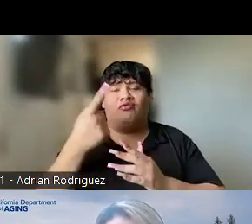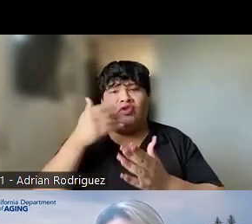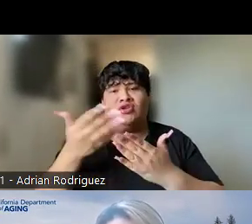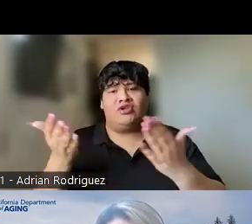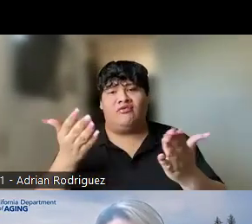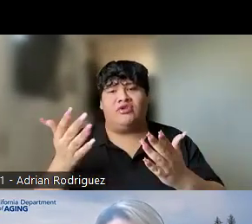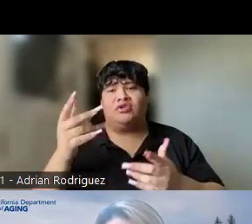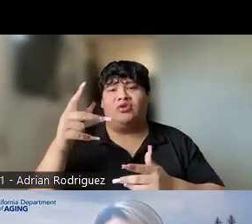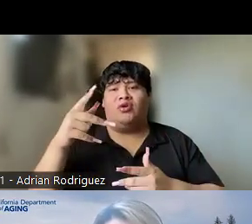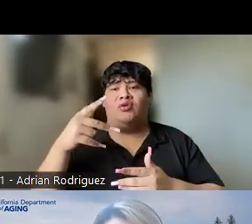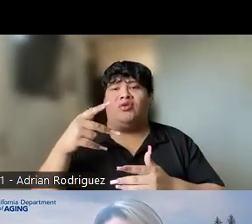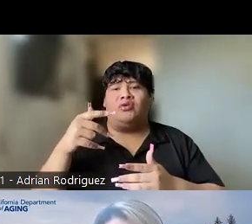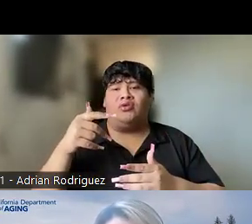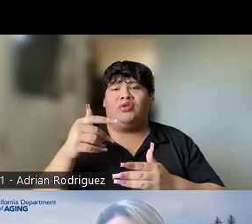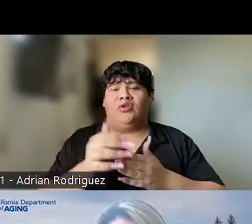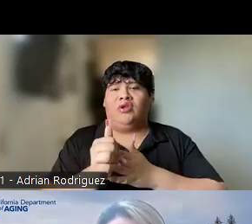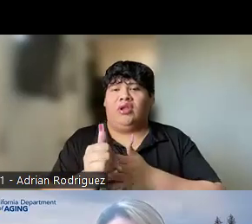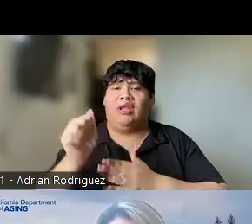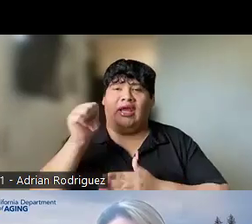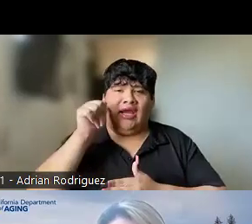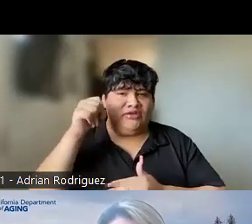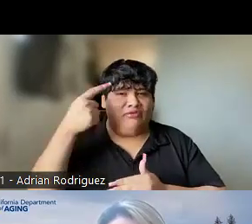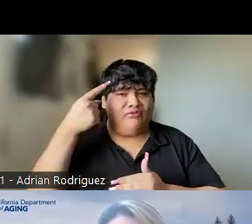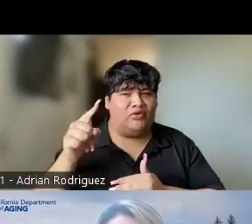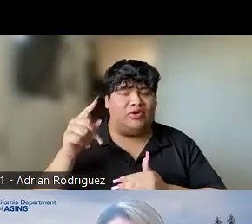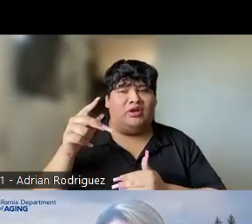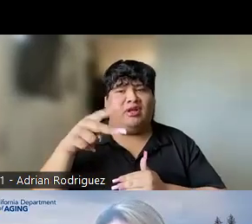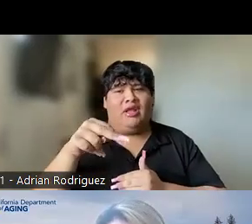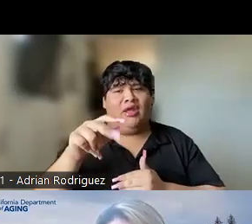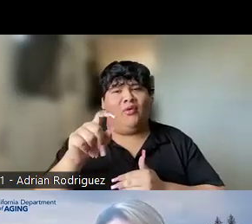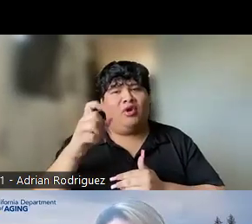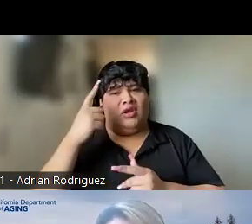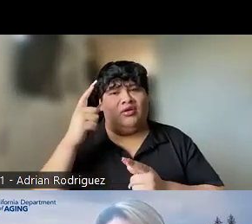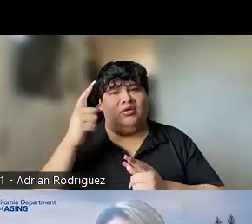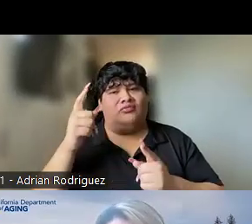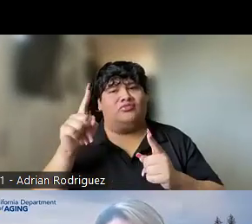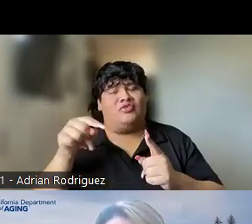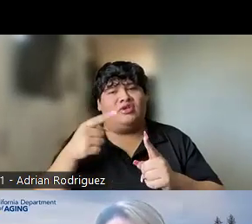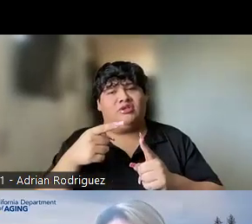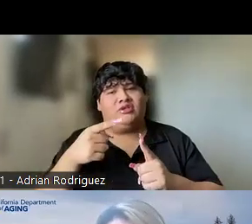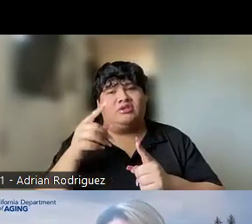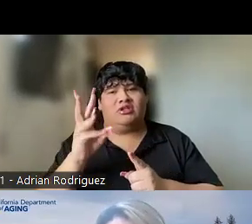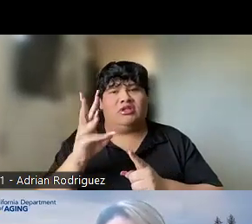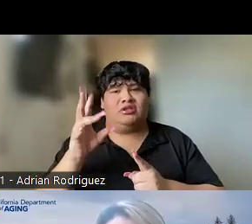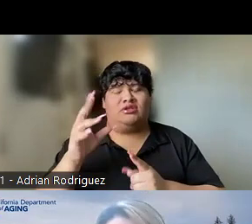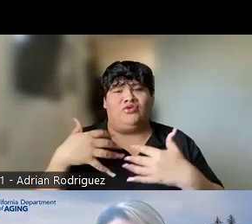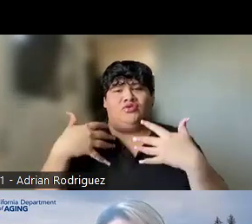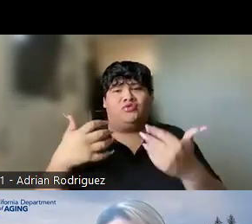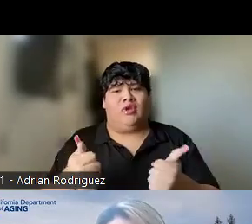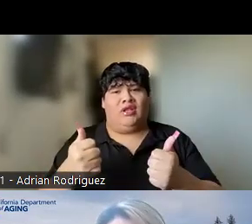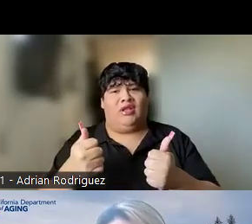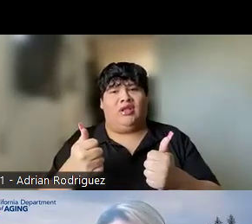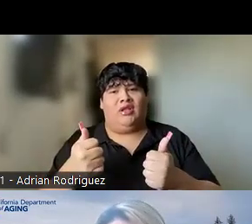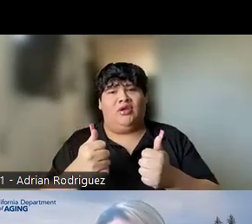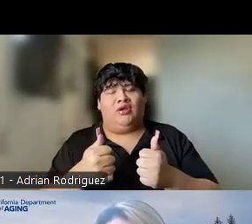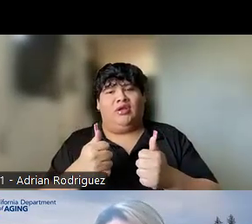are co-leading the Bridging Aging and Disability Networks initiative, which seeks to strengthen the collaboration